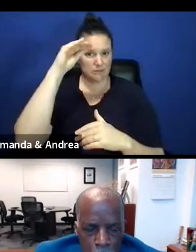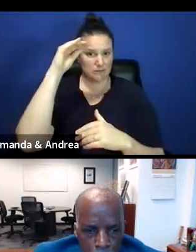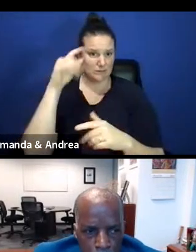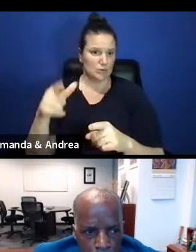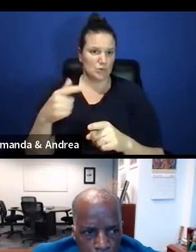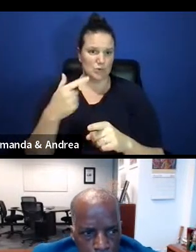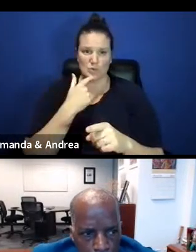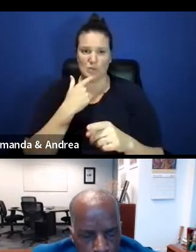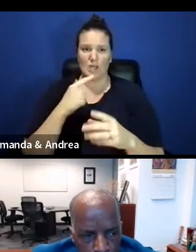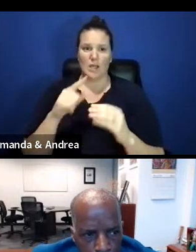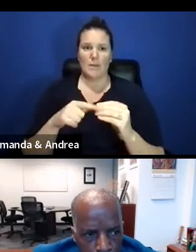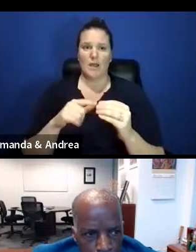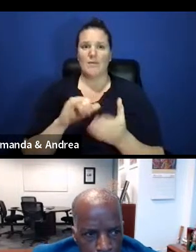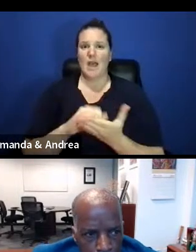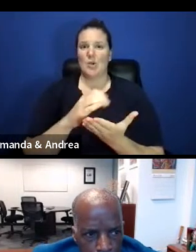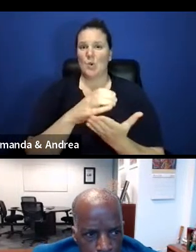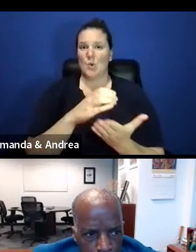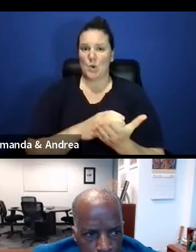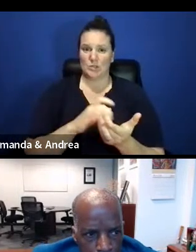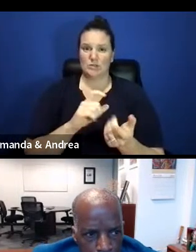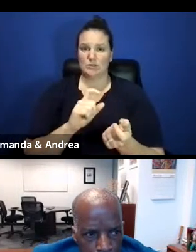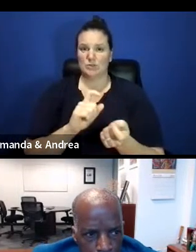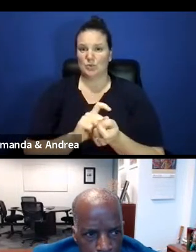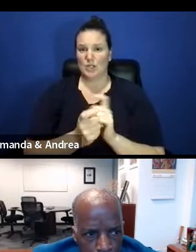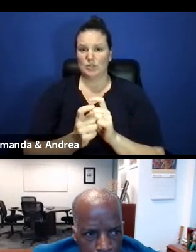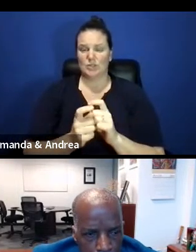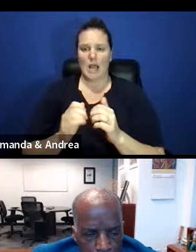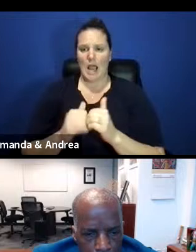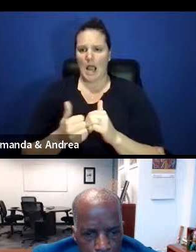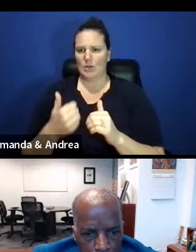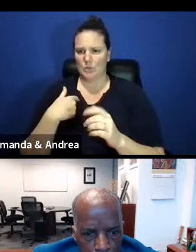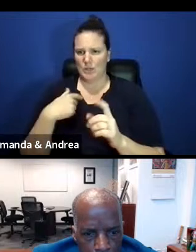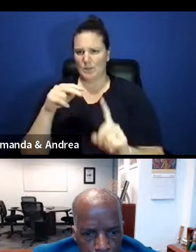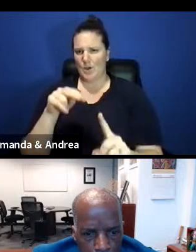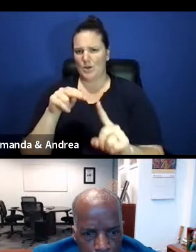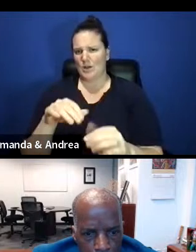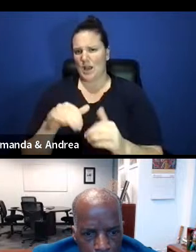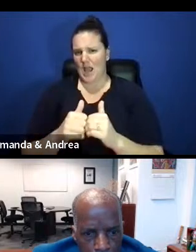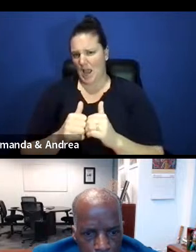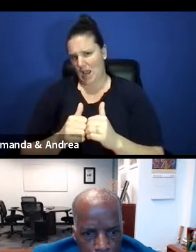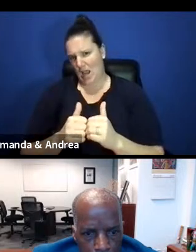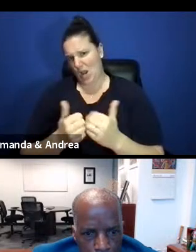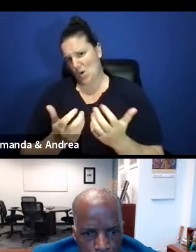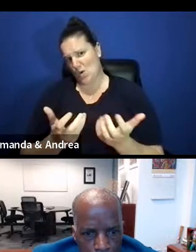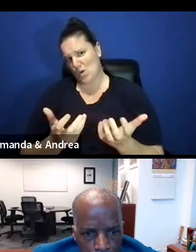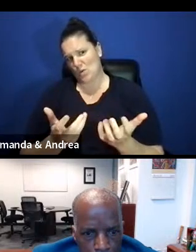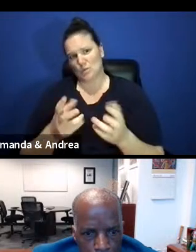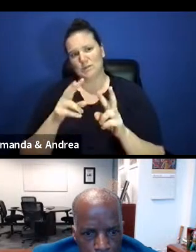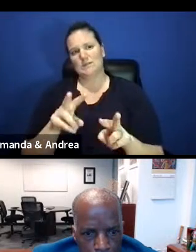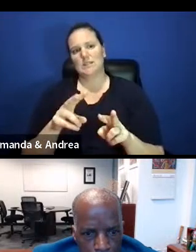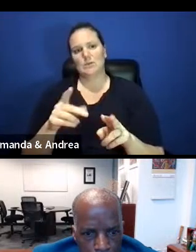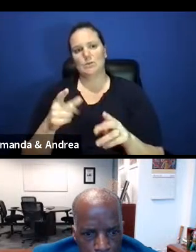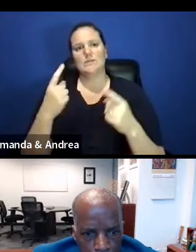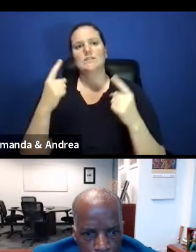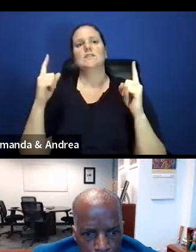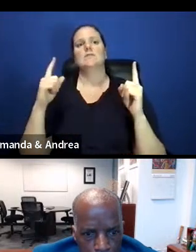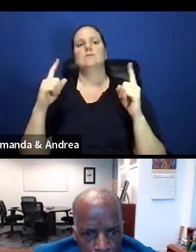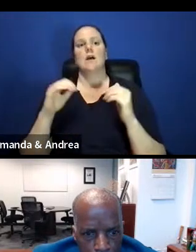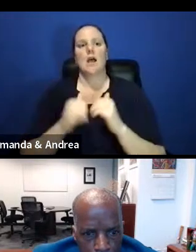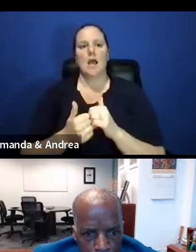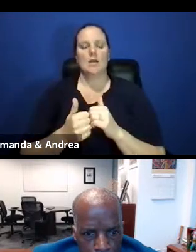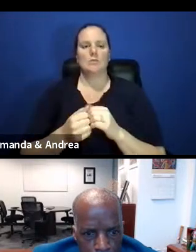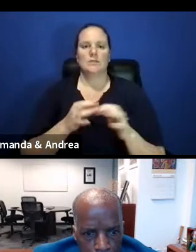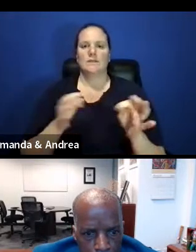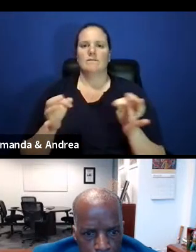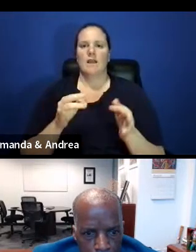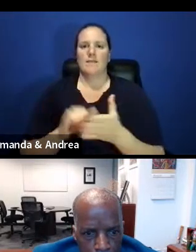had spoken about the course correction. How do we monitor? How do we see we are successful? How do we even